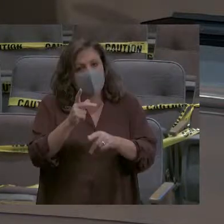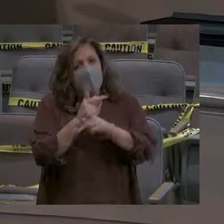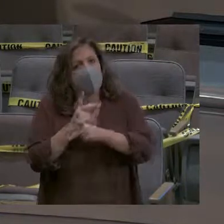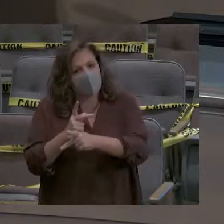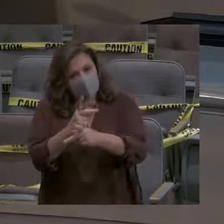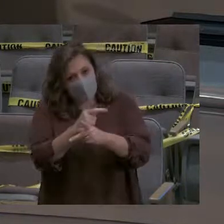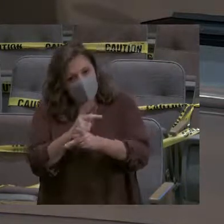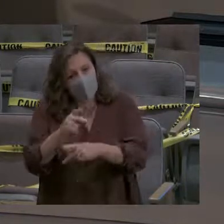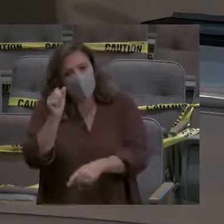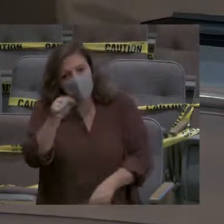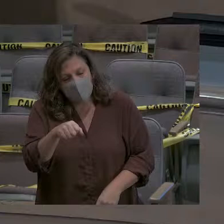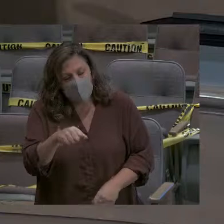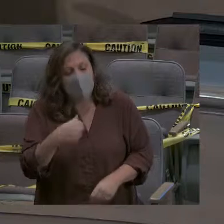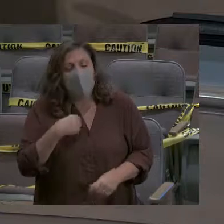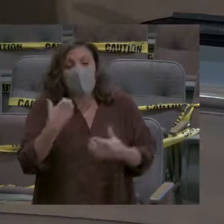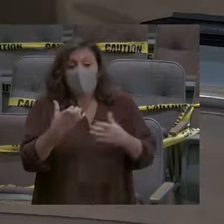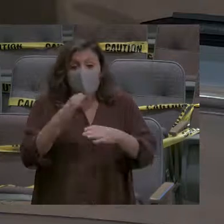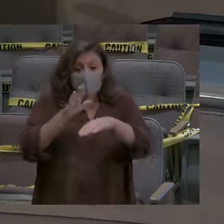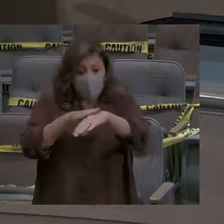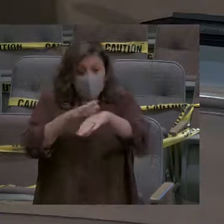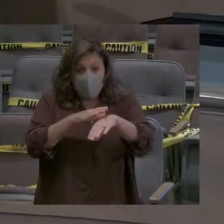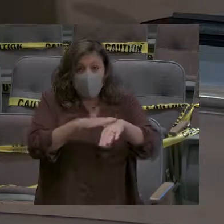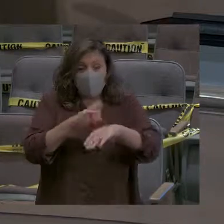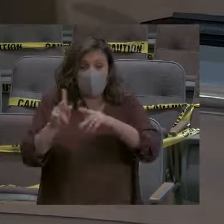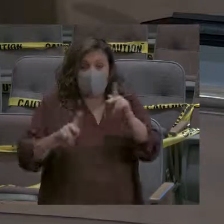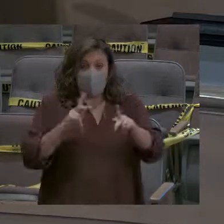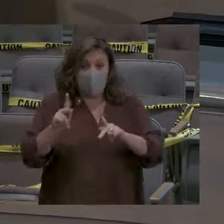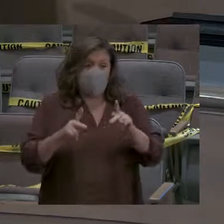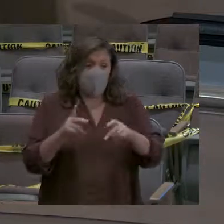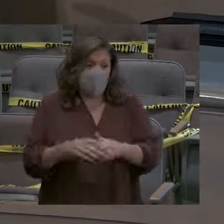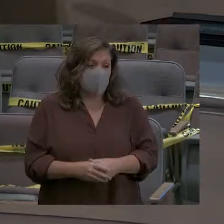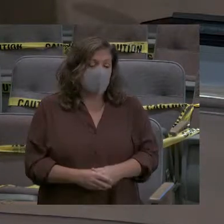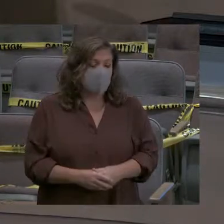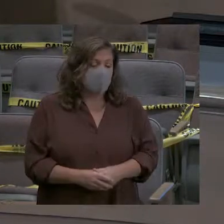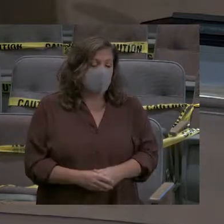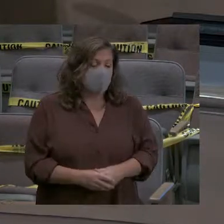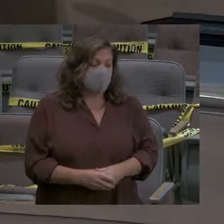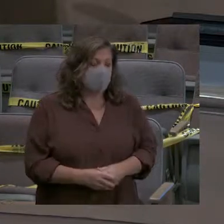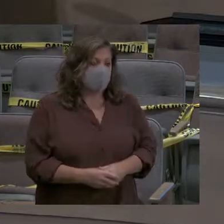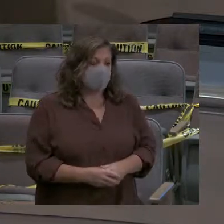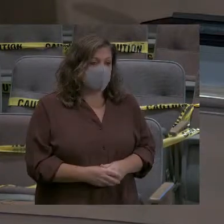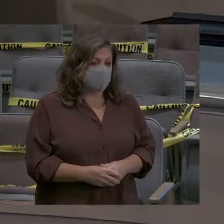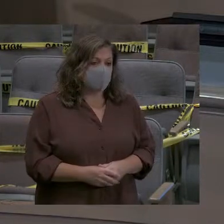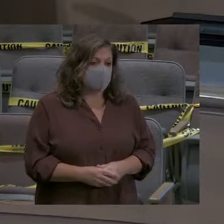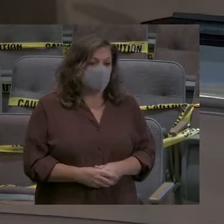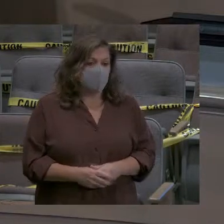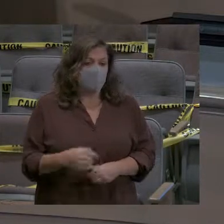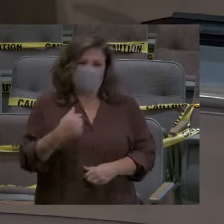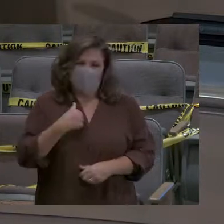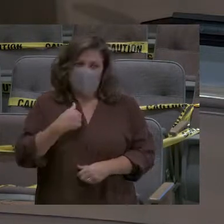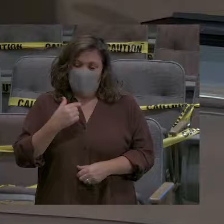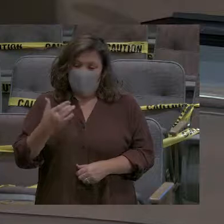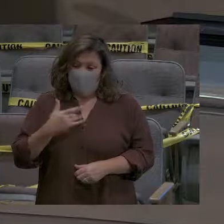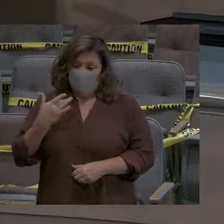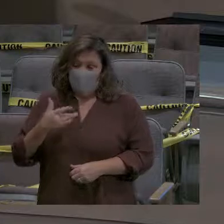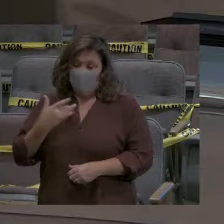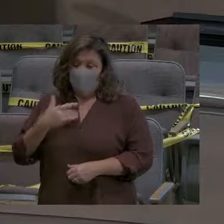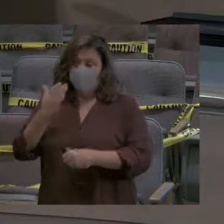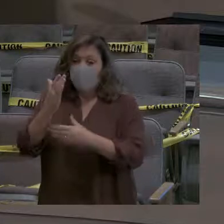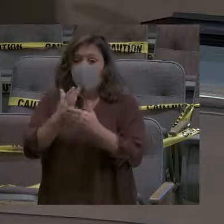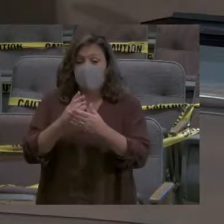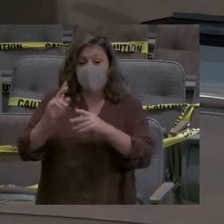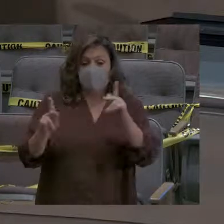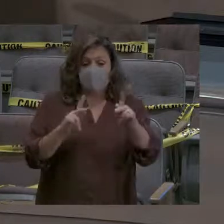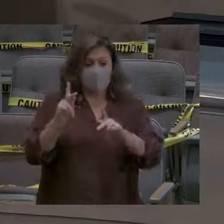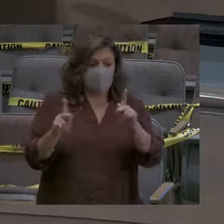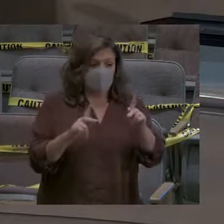want to caution people. It's almost like I get the feeling from some people that it's almost